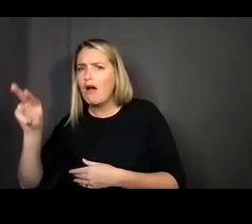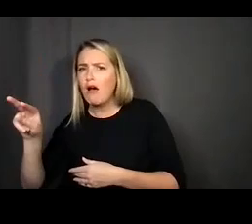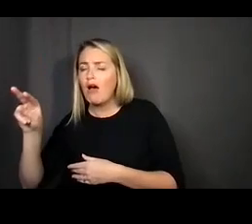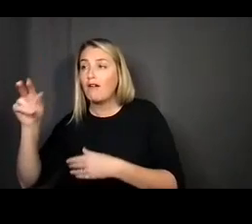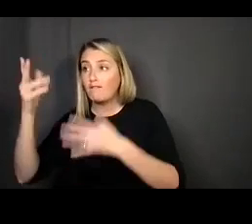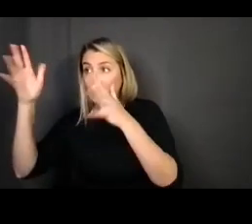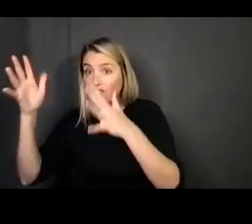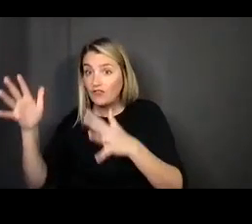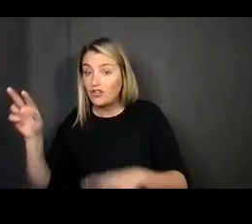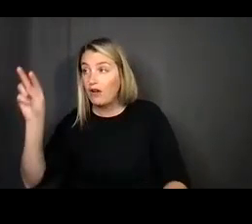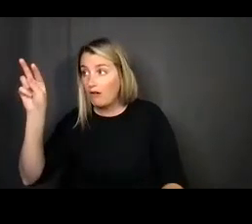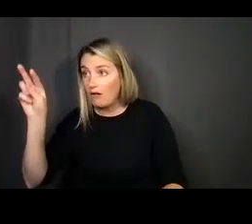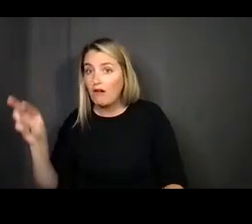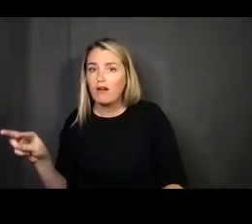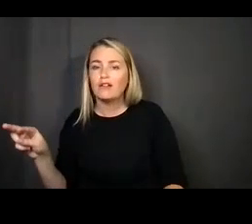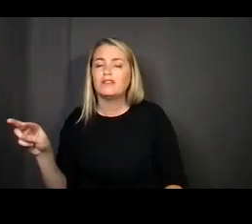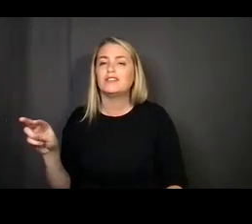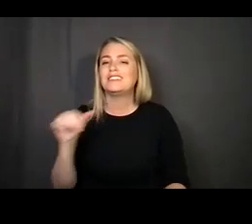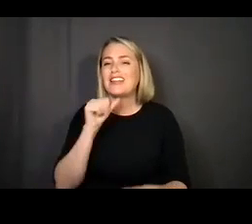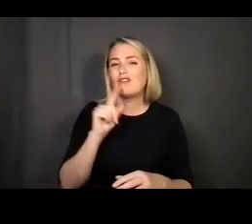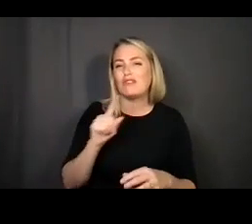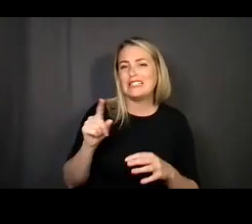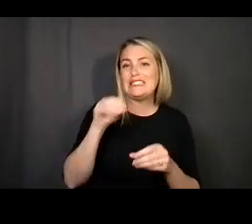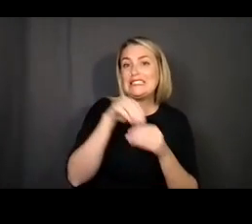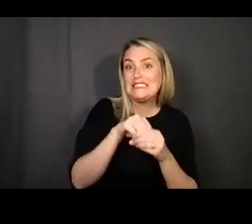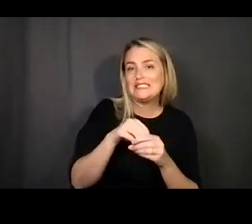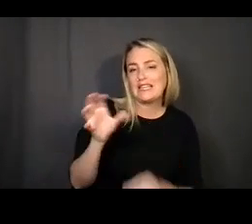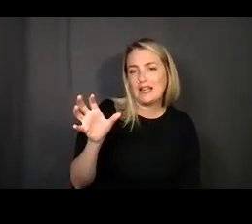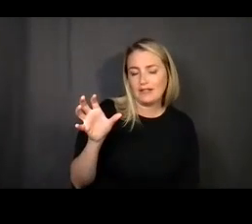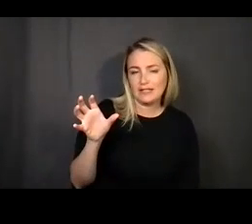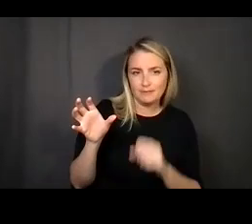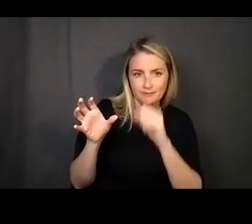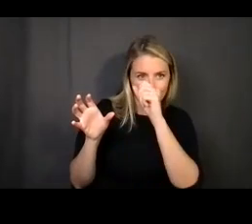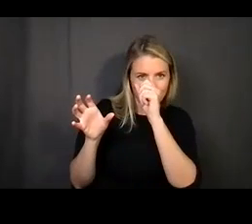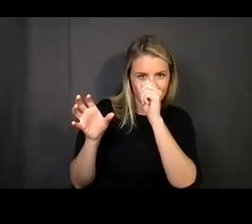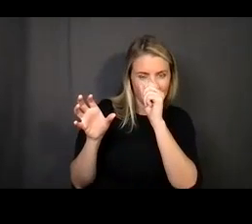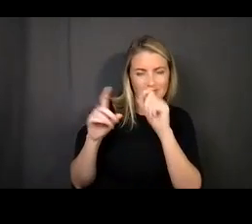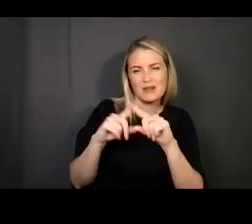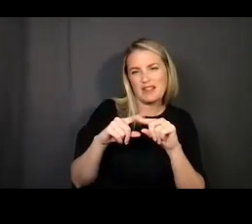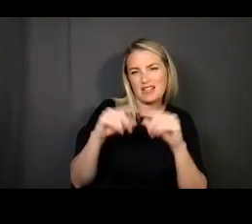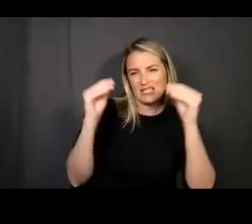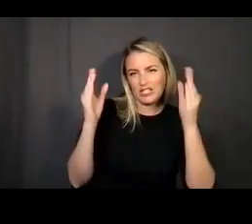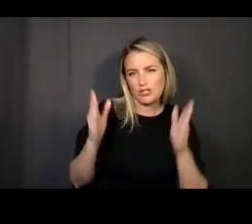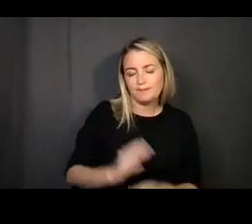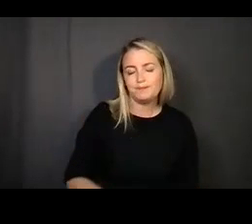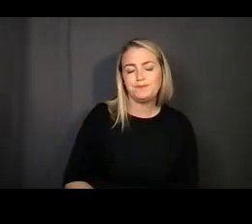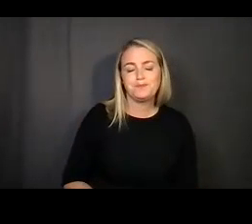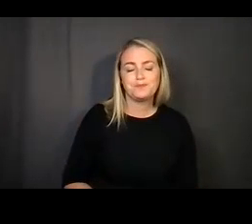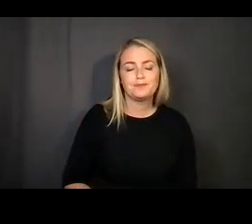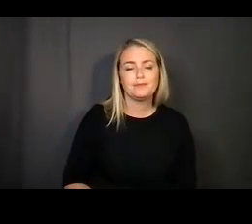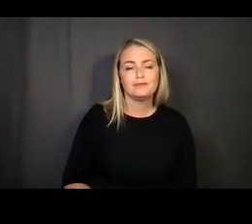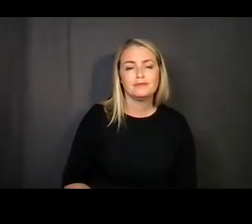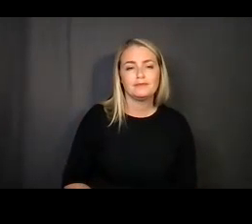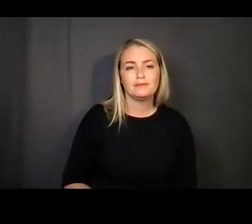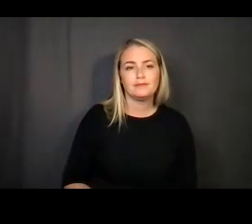be kept, that may not be tracked in the Canvas app, depending. No hayan registro en la aplicación de Canvas, pero esto I